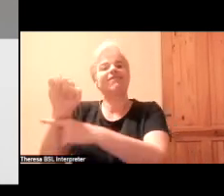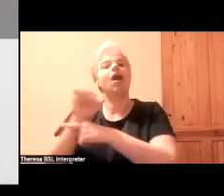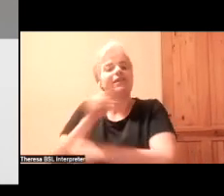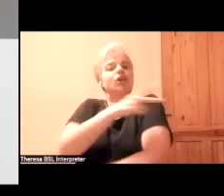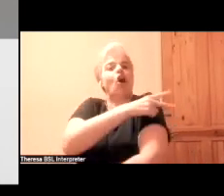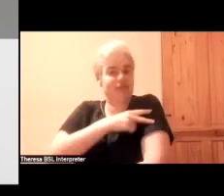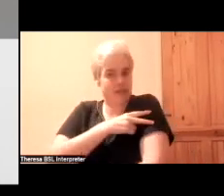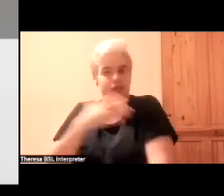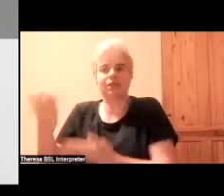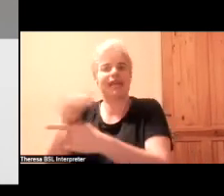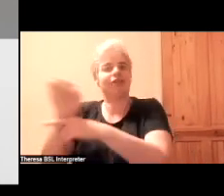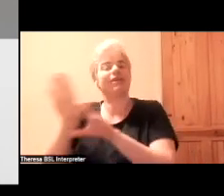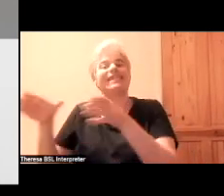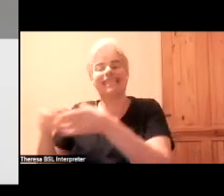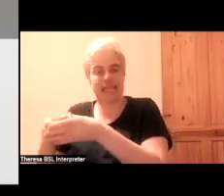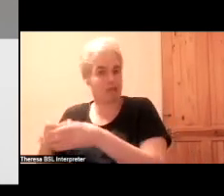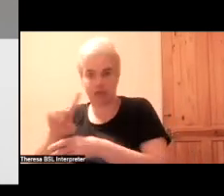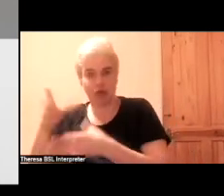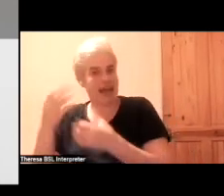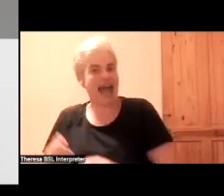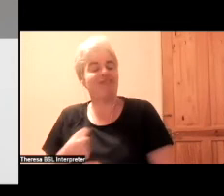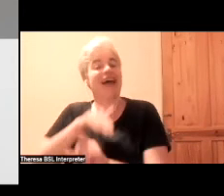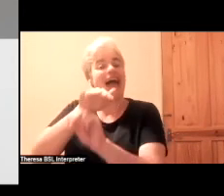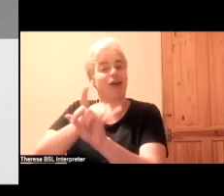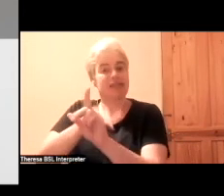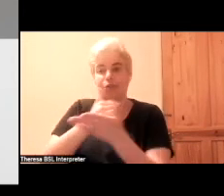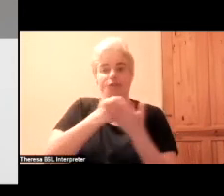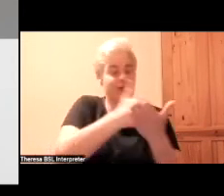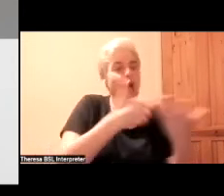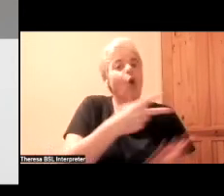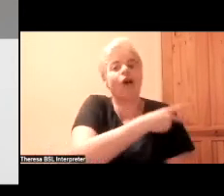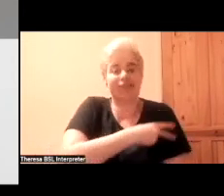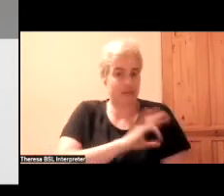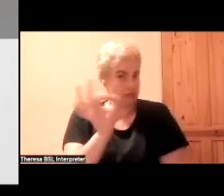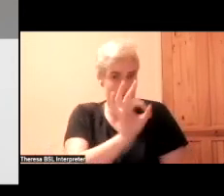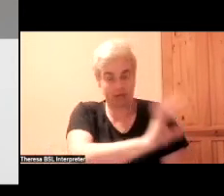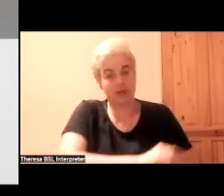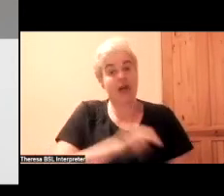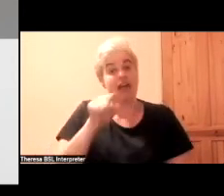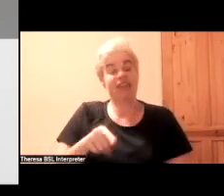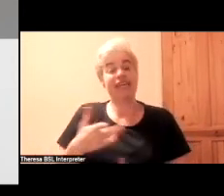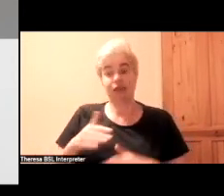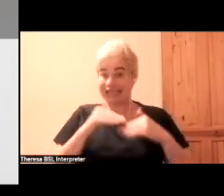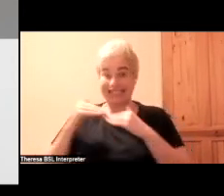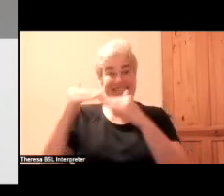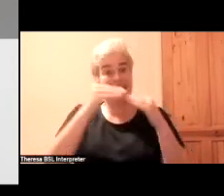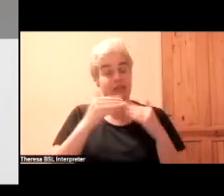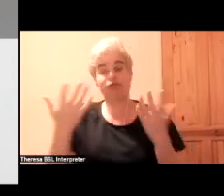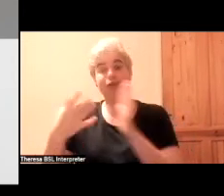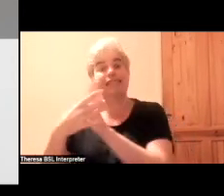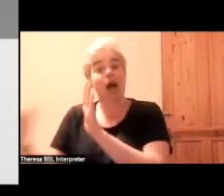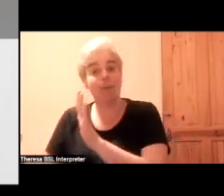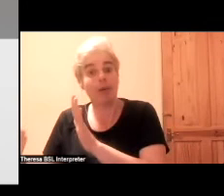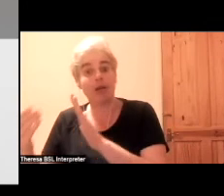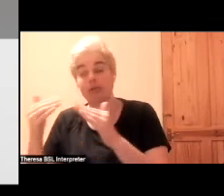safeguarding teams, they do not have harassment advisors or officers, though these are standard in, for example,